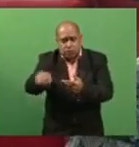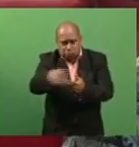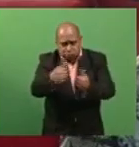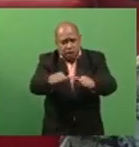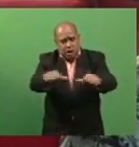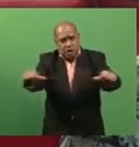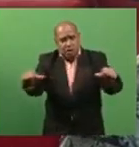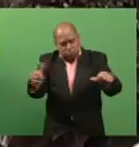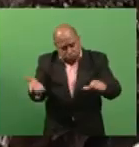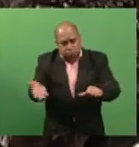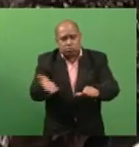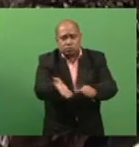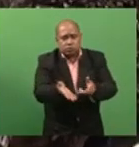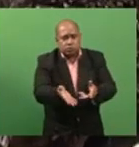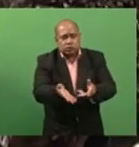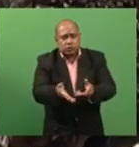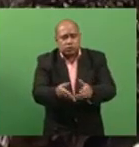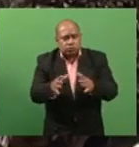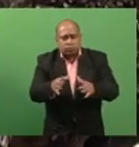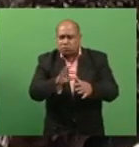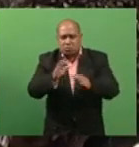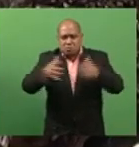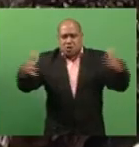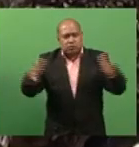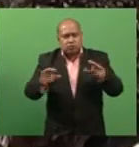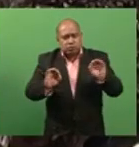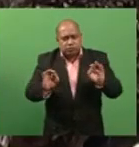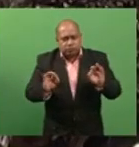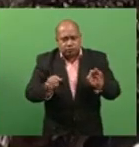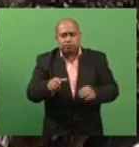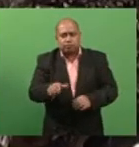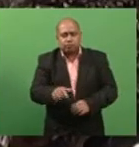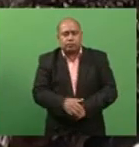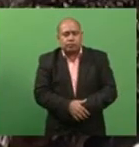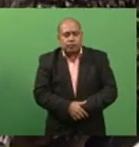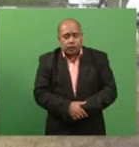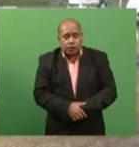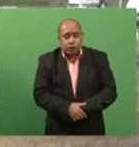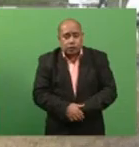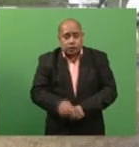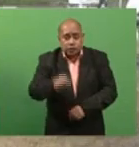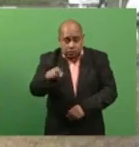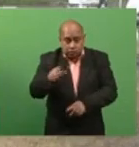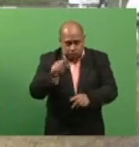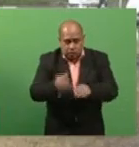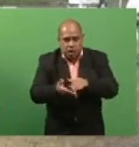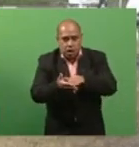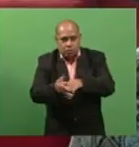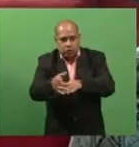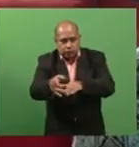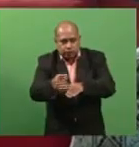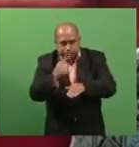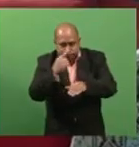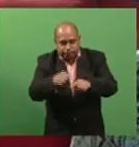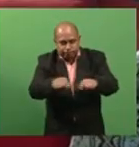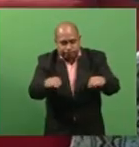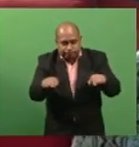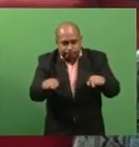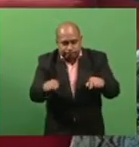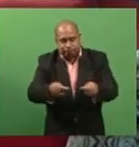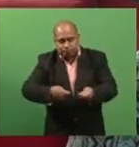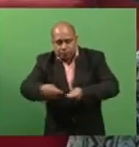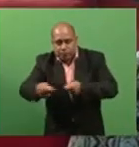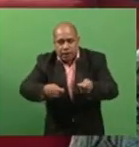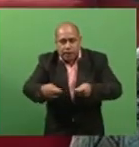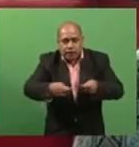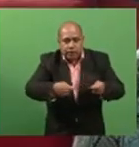big magnitude. The diversification should help reduce the vulnerability in the volatile export market. Look at FSC,